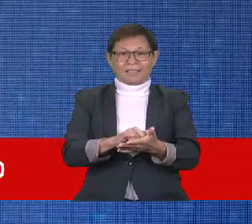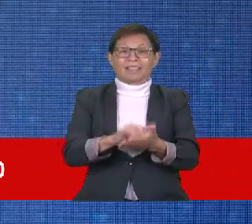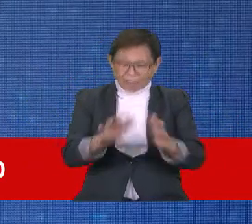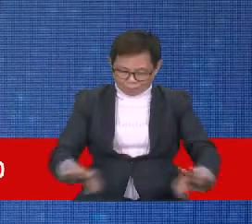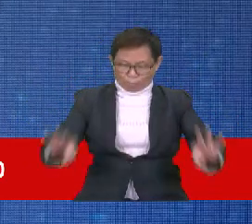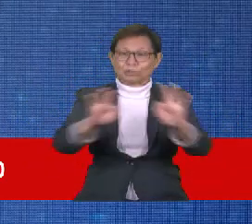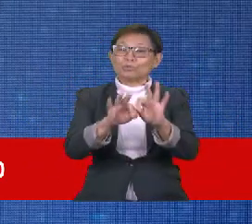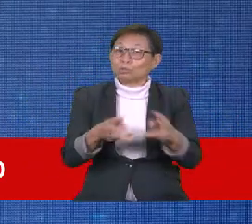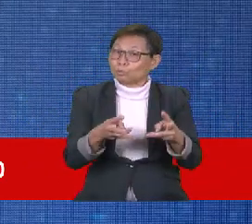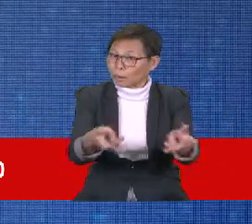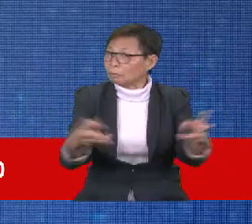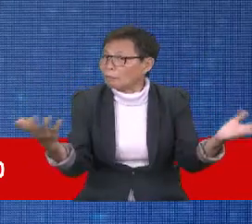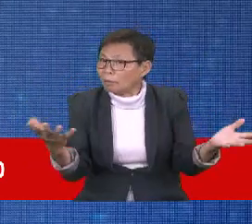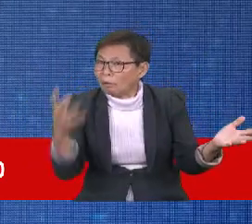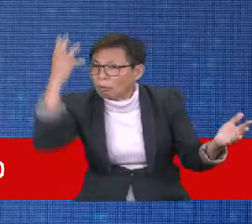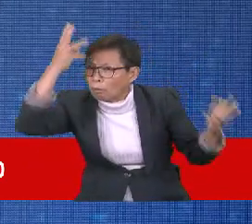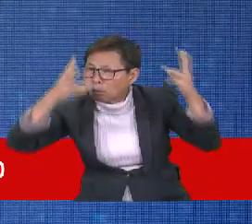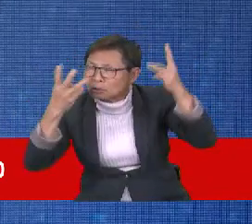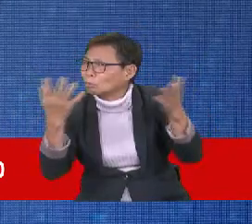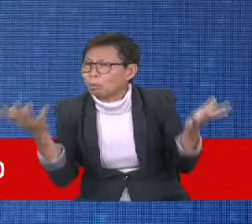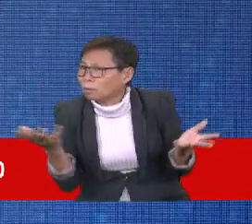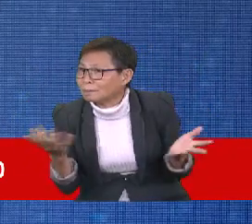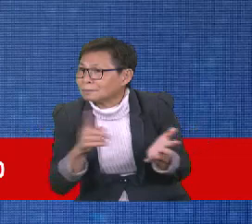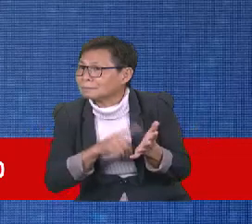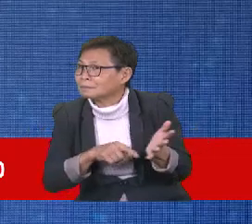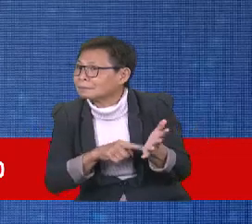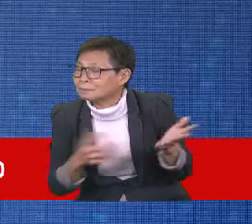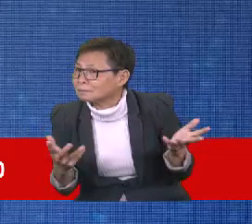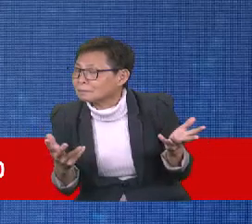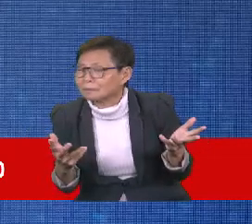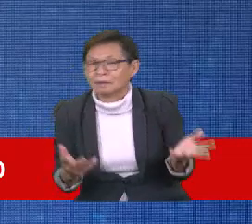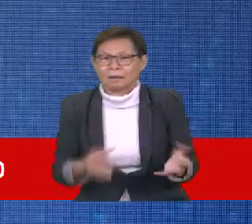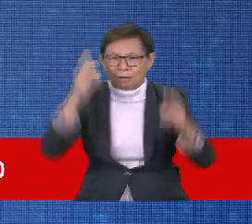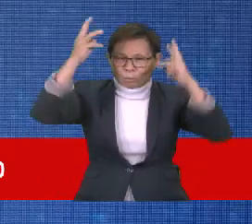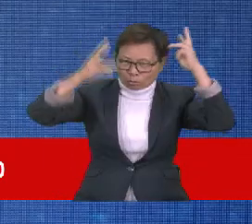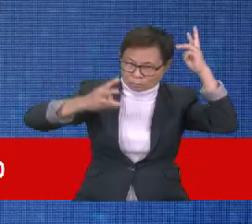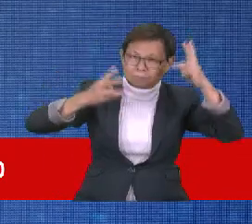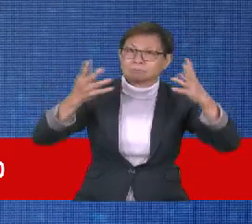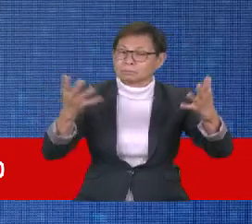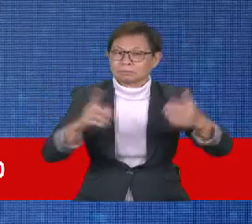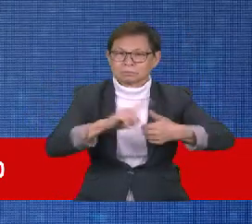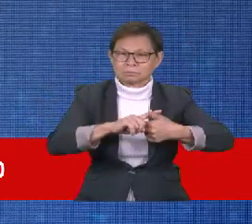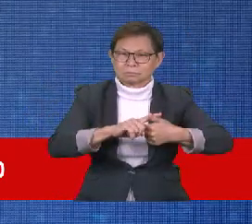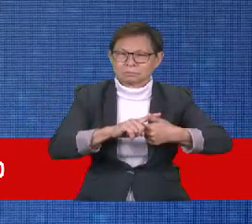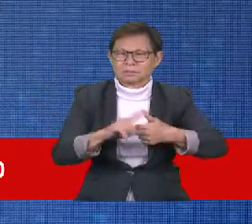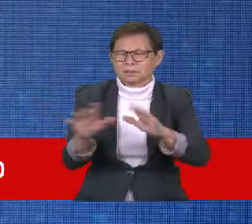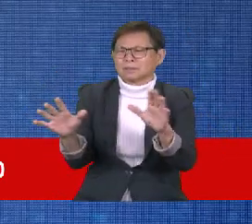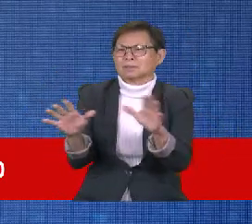way. What are the concerns? The concerns, of course, the concerns of any